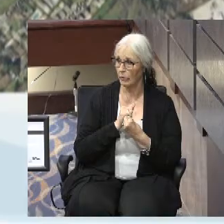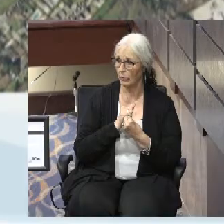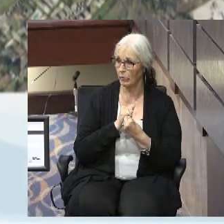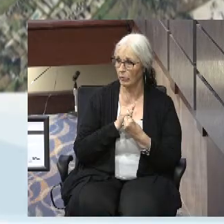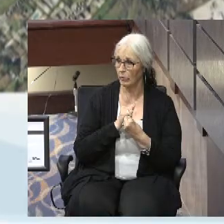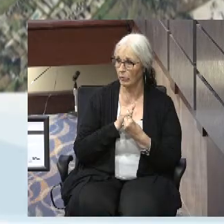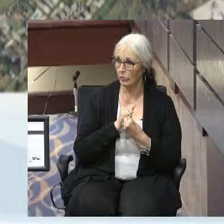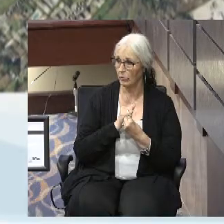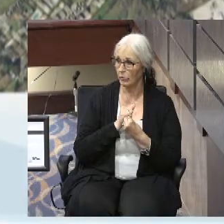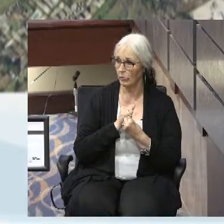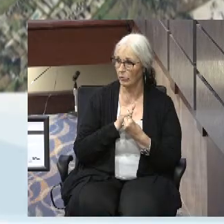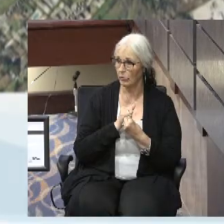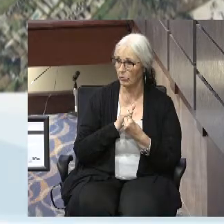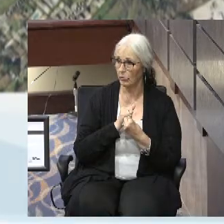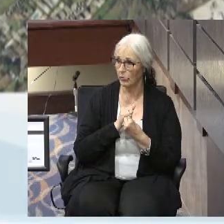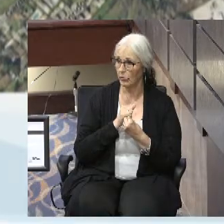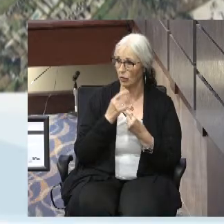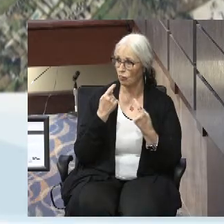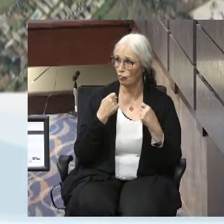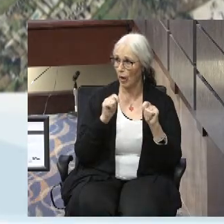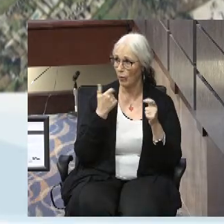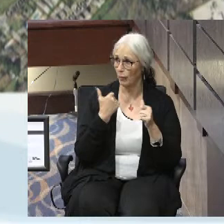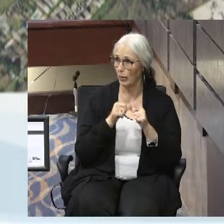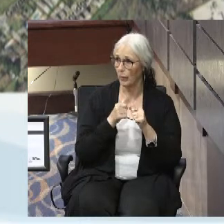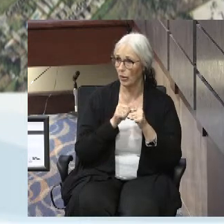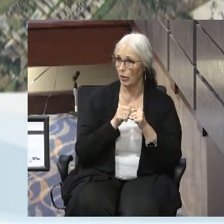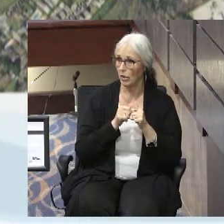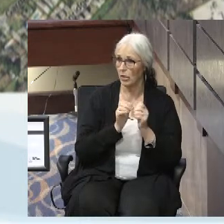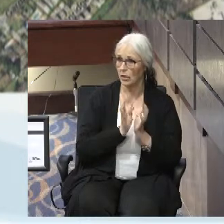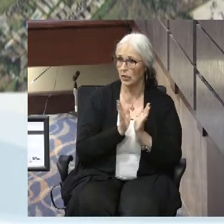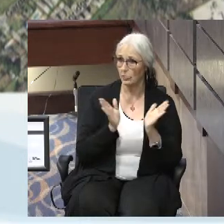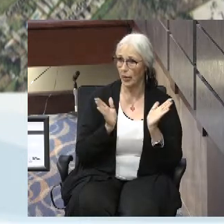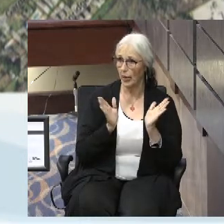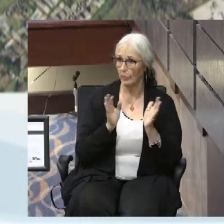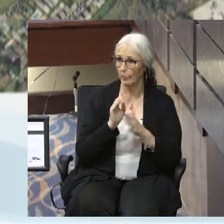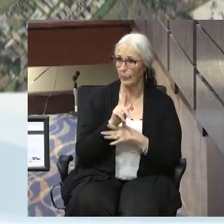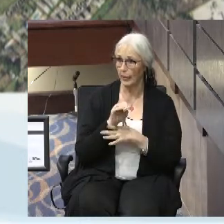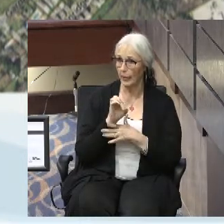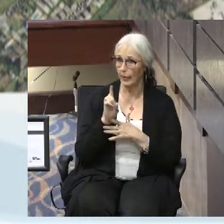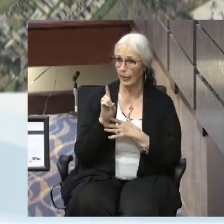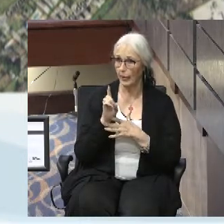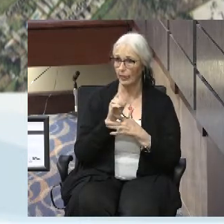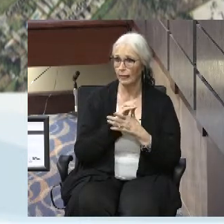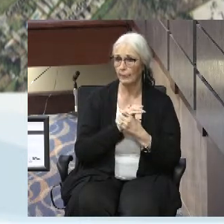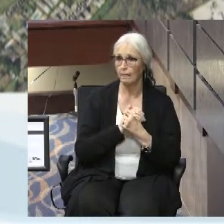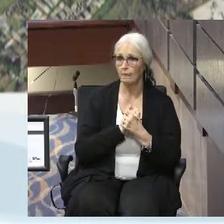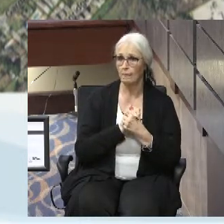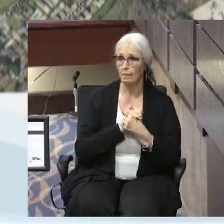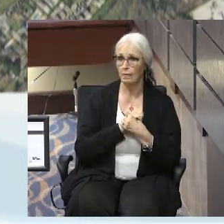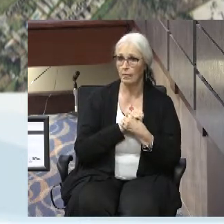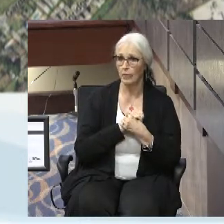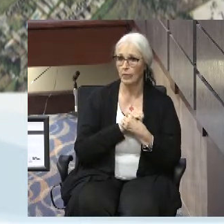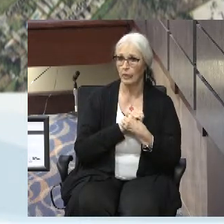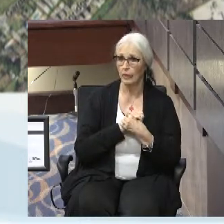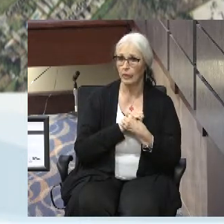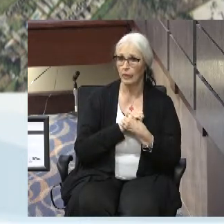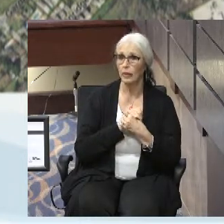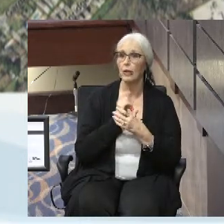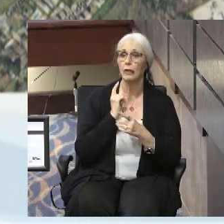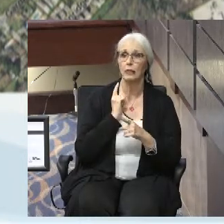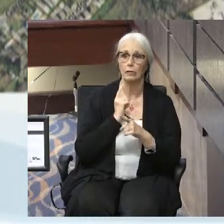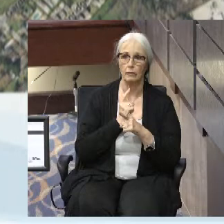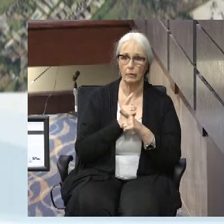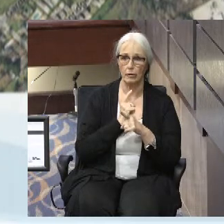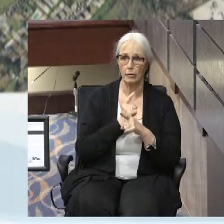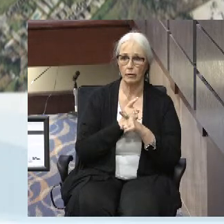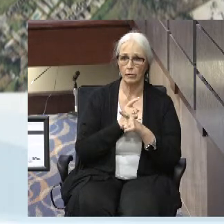the top? I'm trying to remember. We're just expanding the PUD to add 7 more units, right? Correct. So the